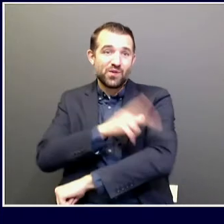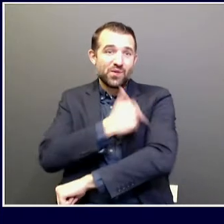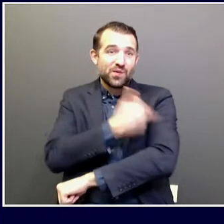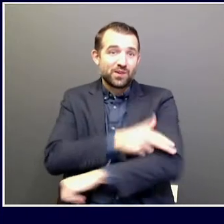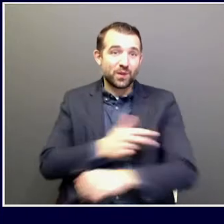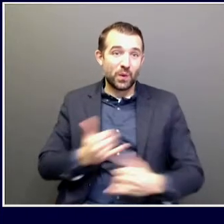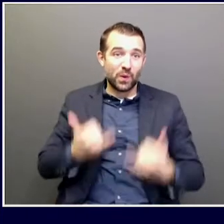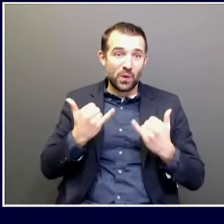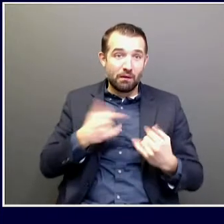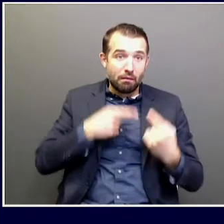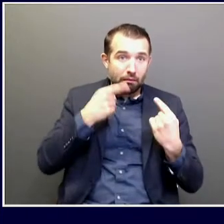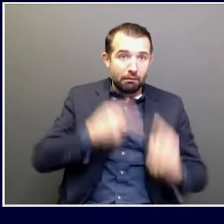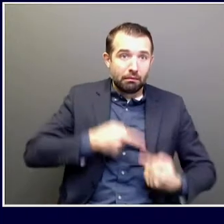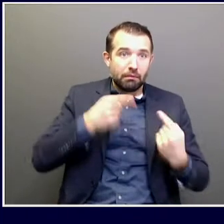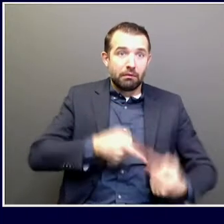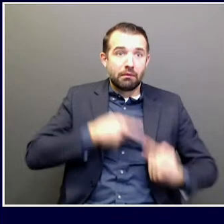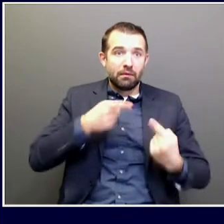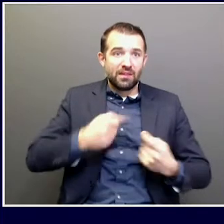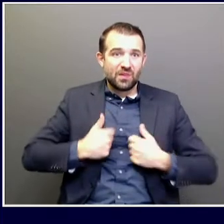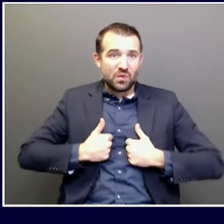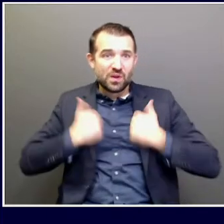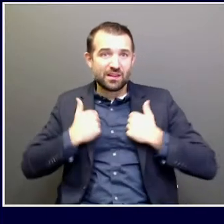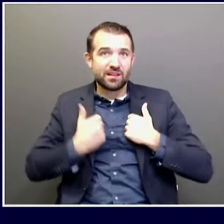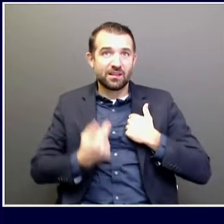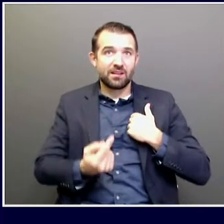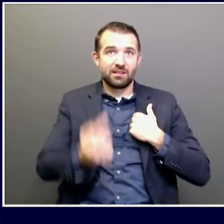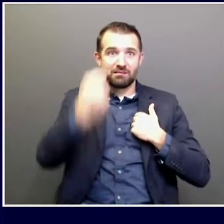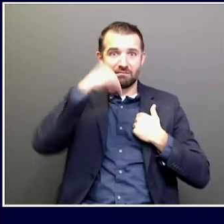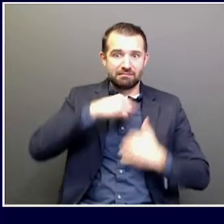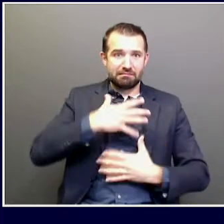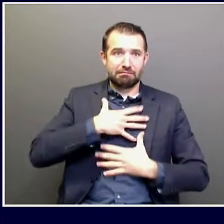here. More than 100 people